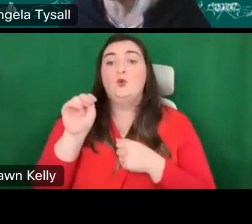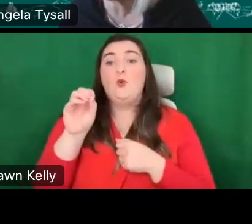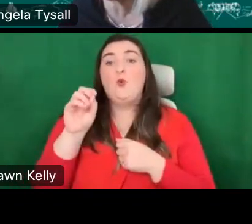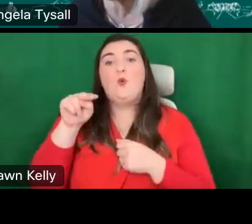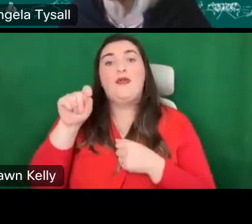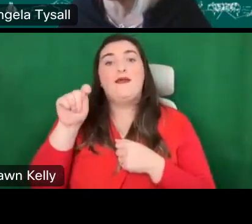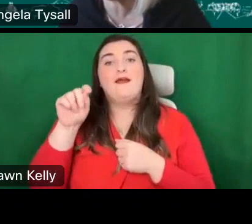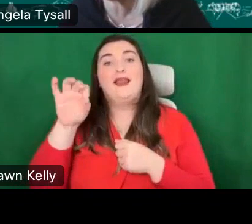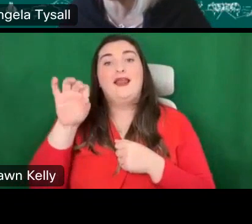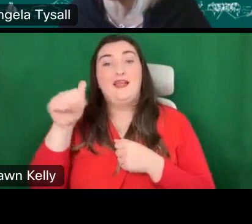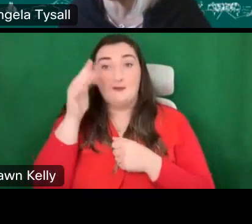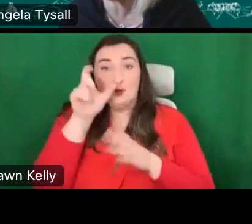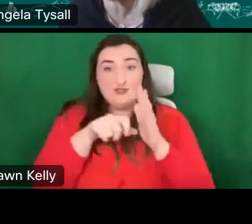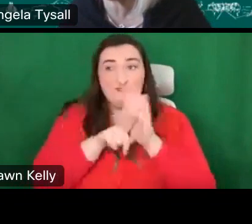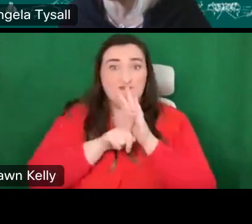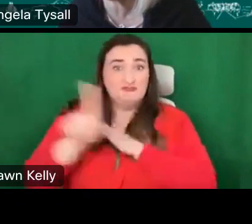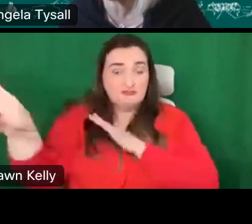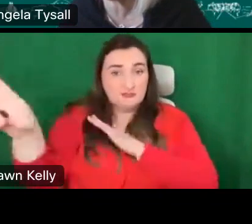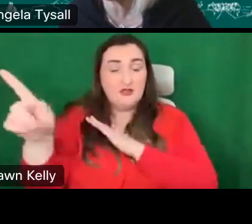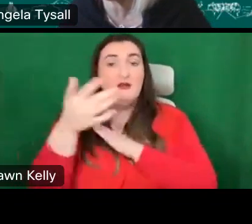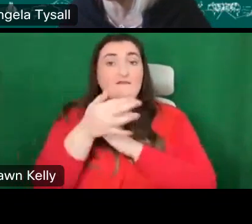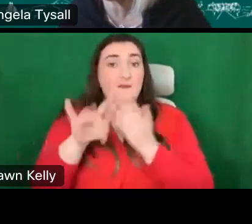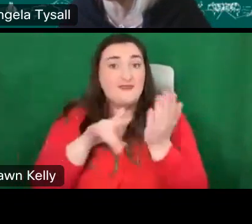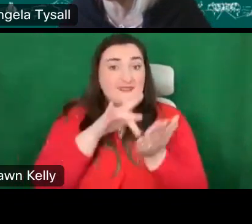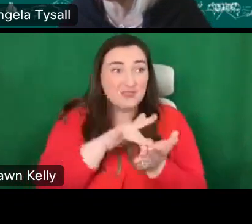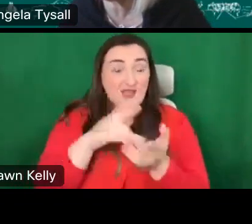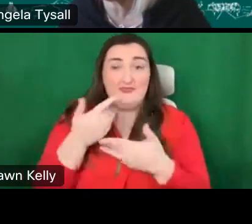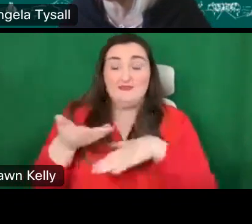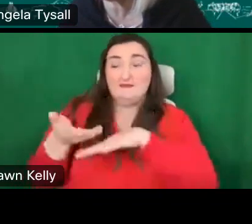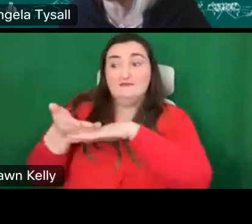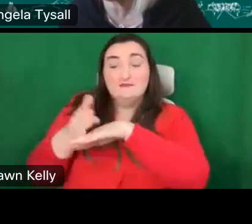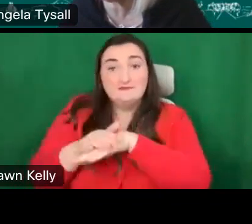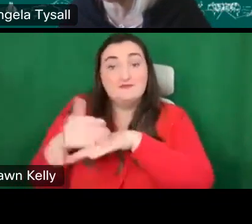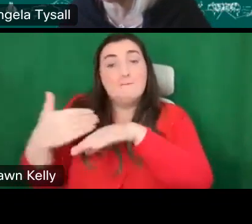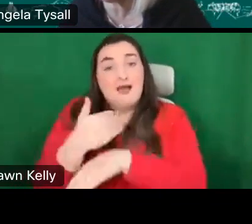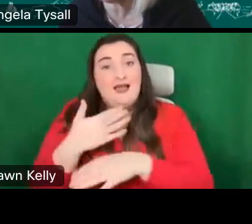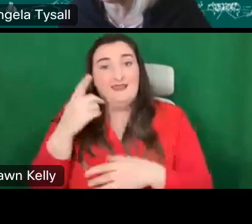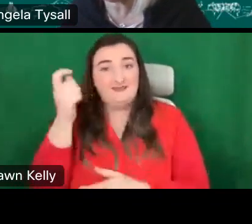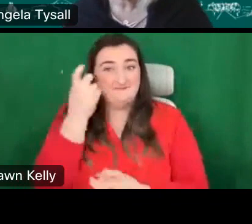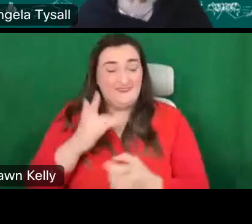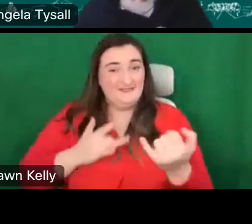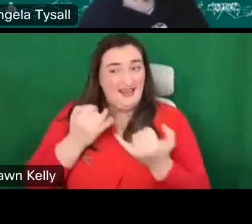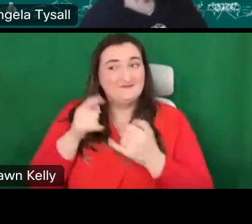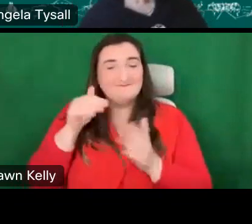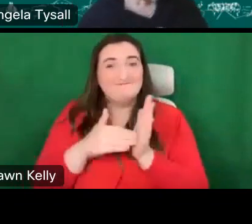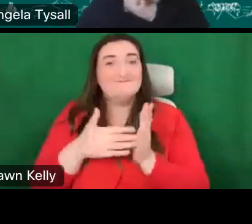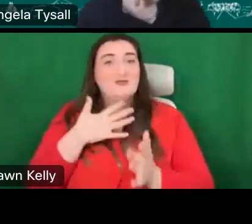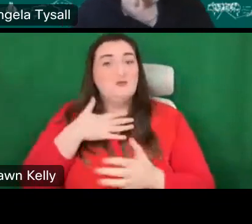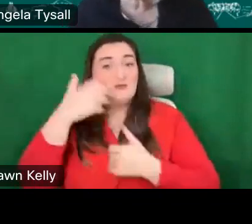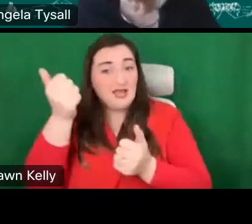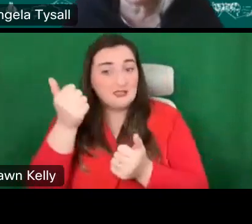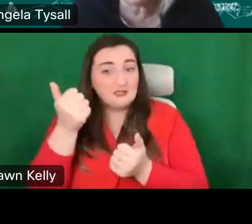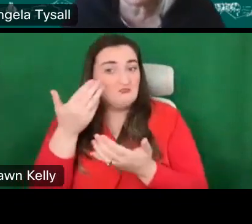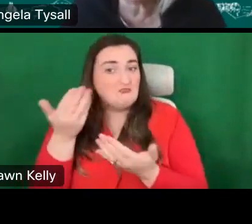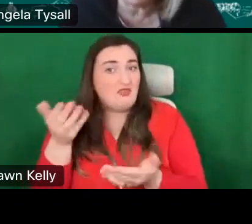from an approved centre and dies by suspected suicide, is that considered a notifiable incident? I would imagine it